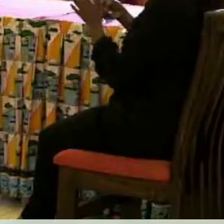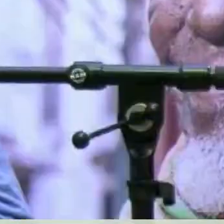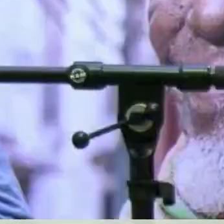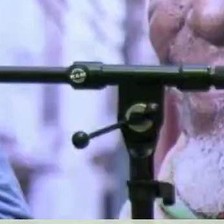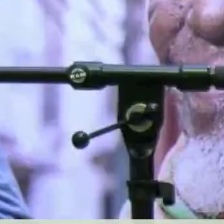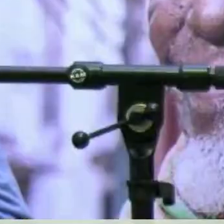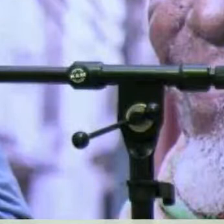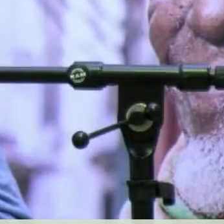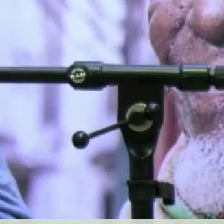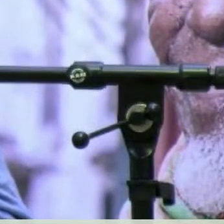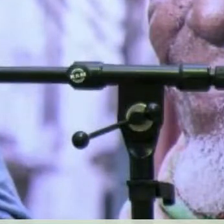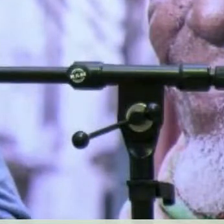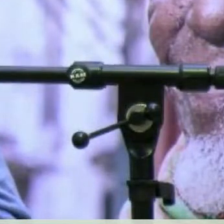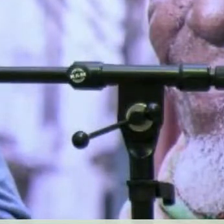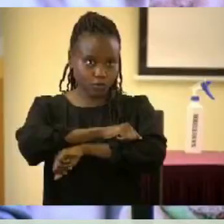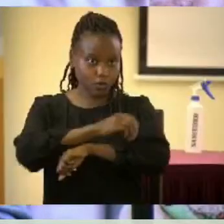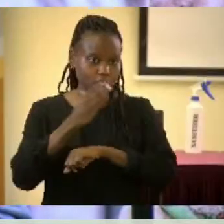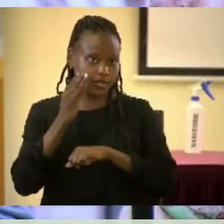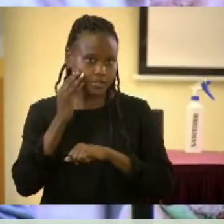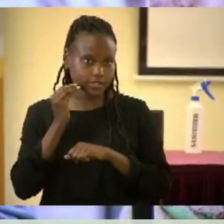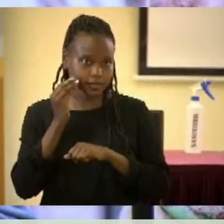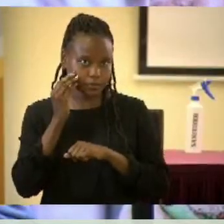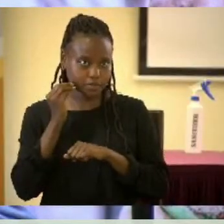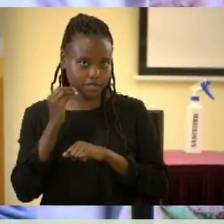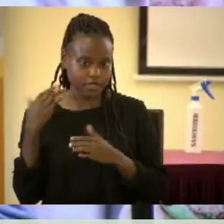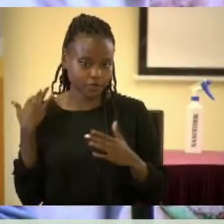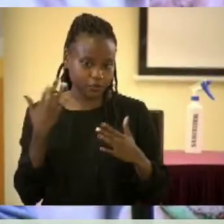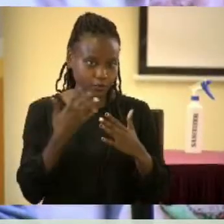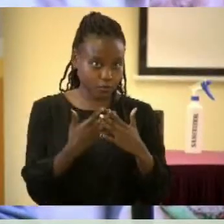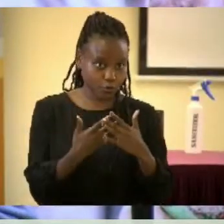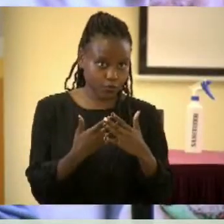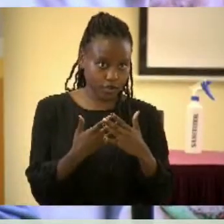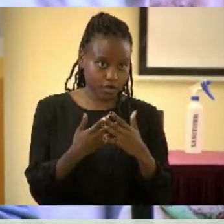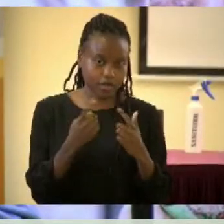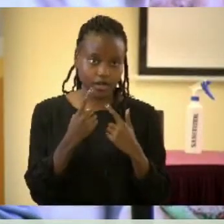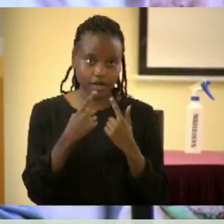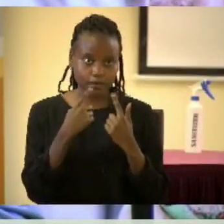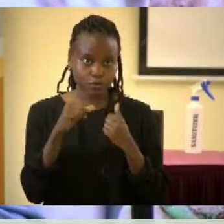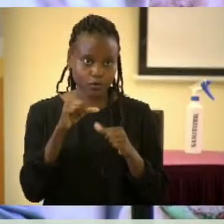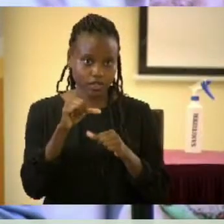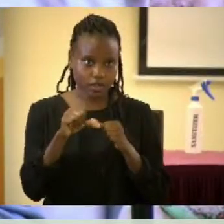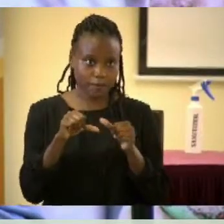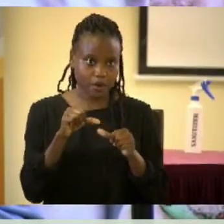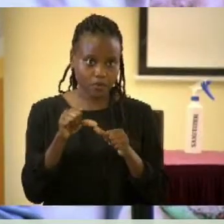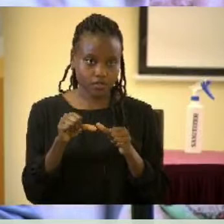has experienced so far. I'm talking about